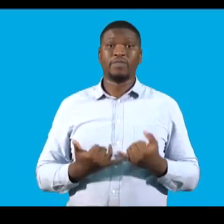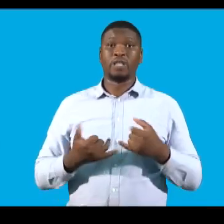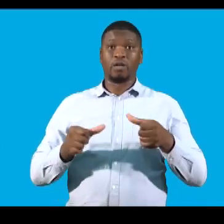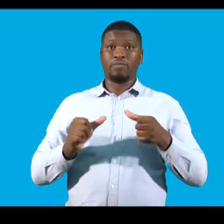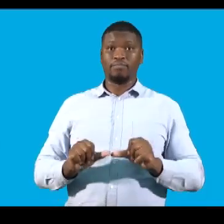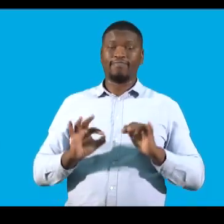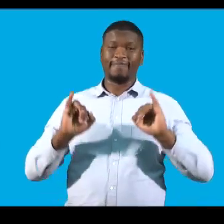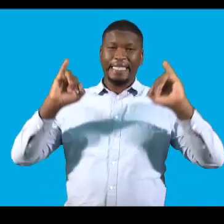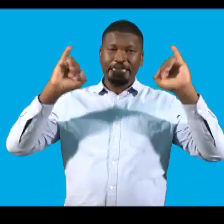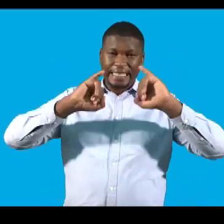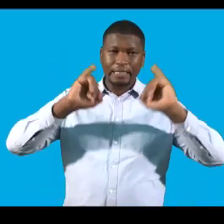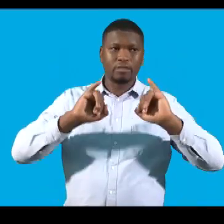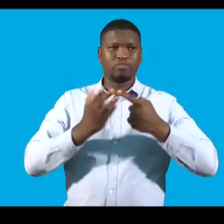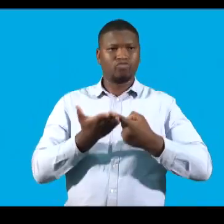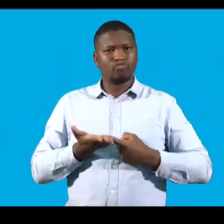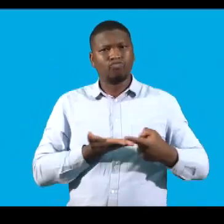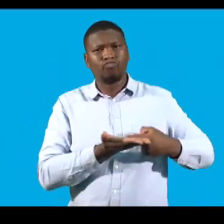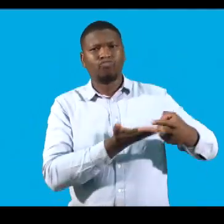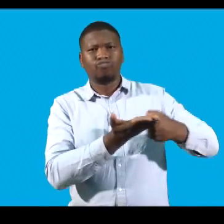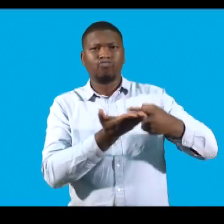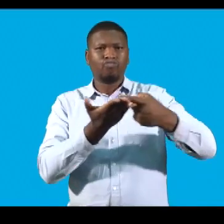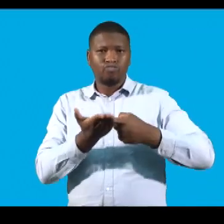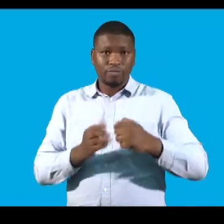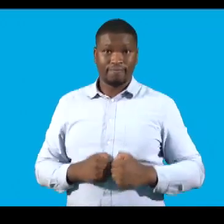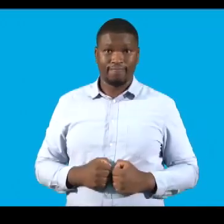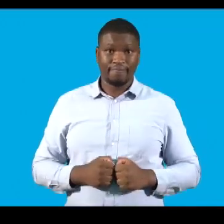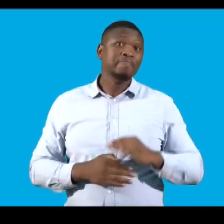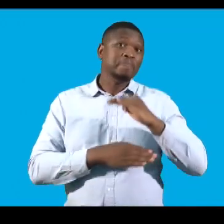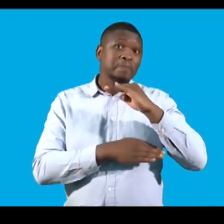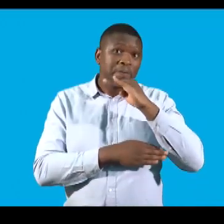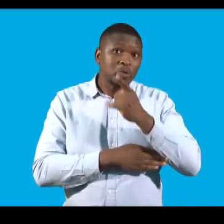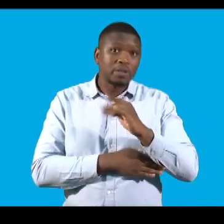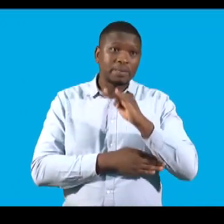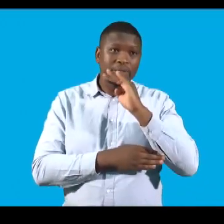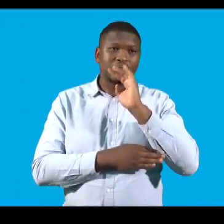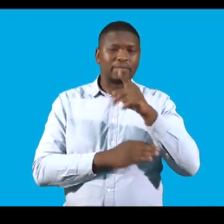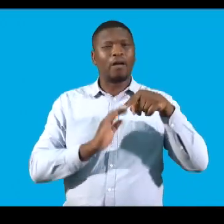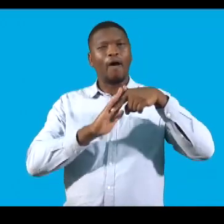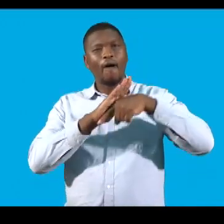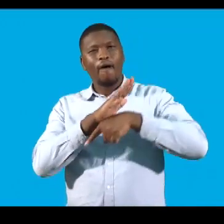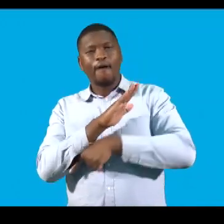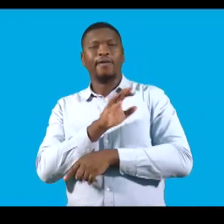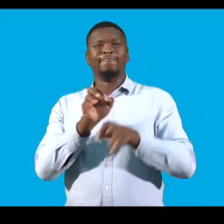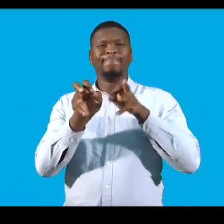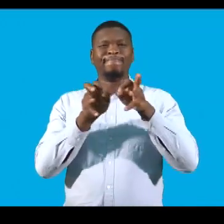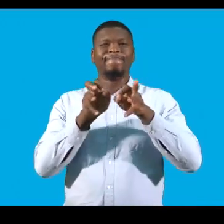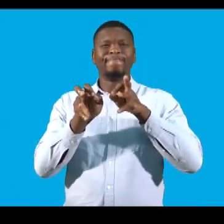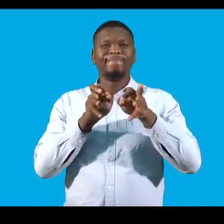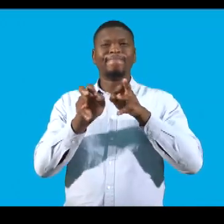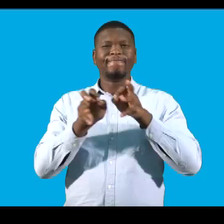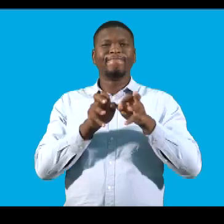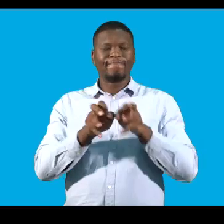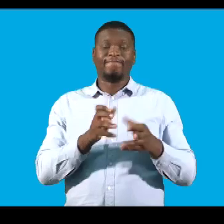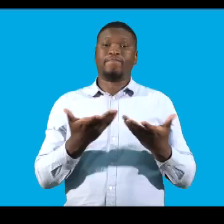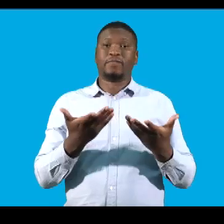Now, critically discuss. So this means to give a detailed account on what it